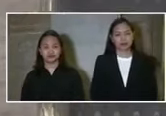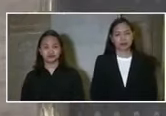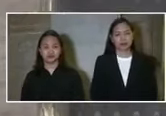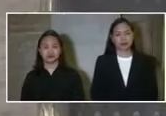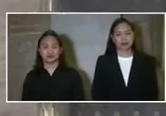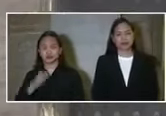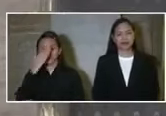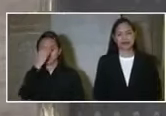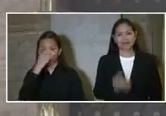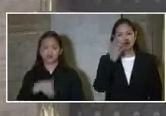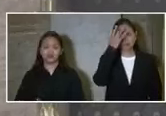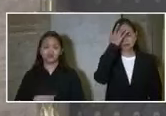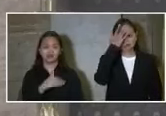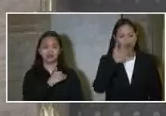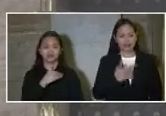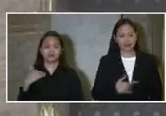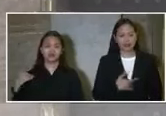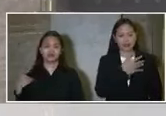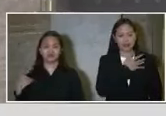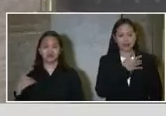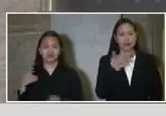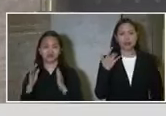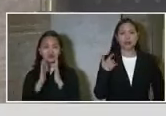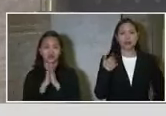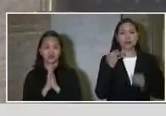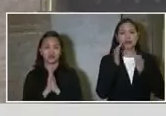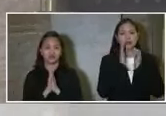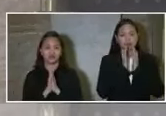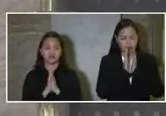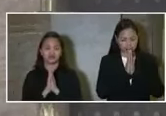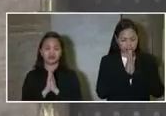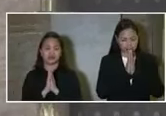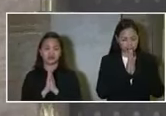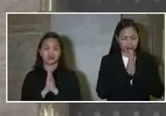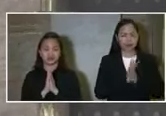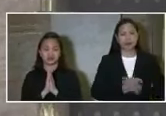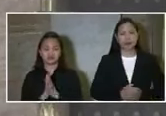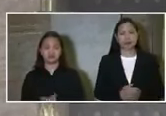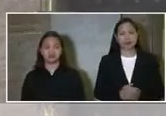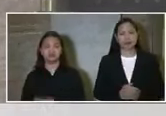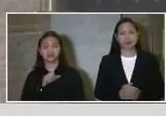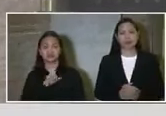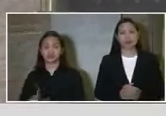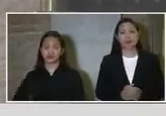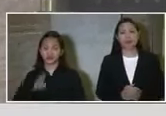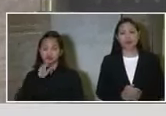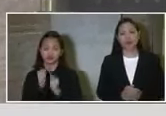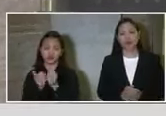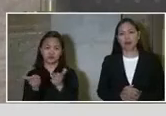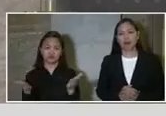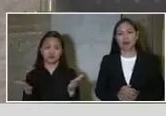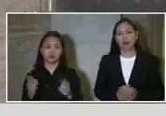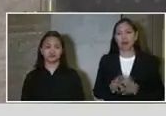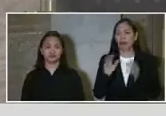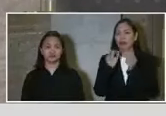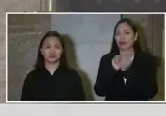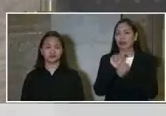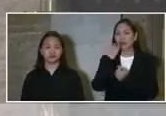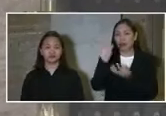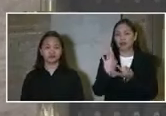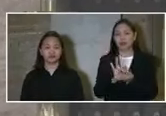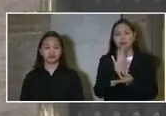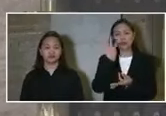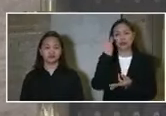In the name of the Father, and of the Son, and of the Holy Spirit. Amen. The Lord be with you. And with your